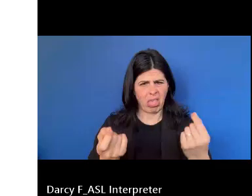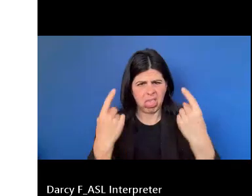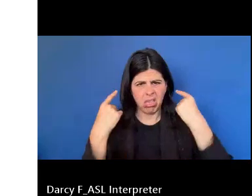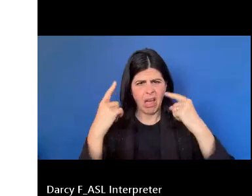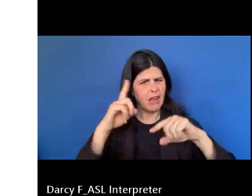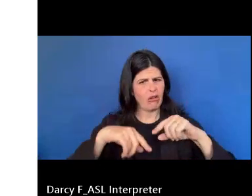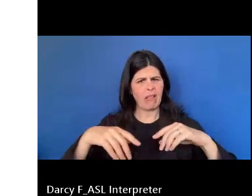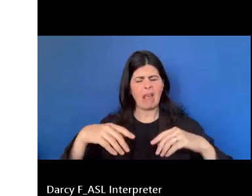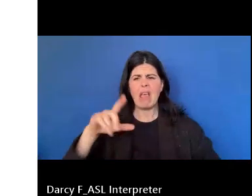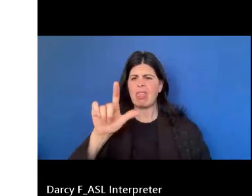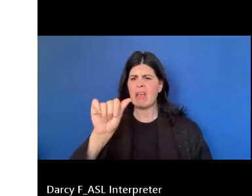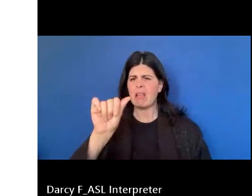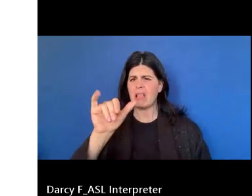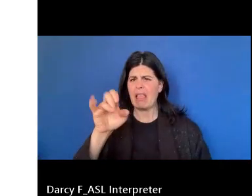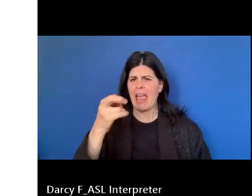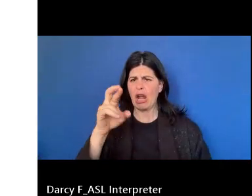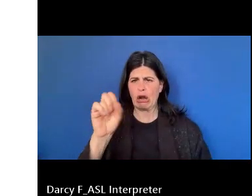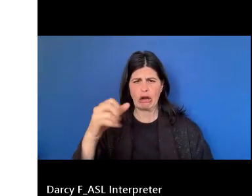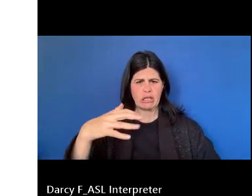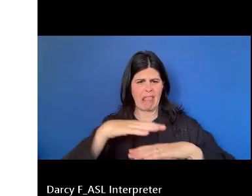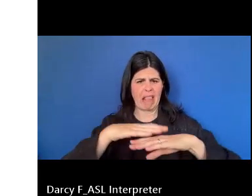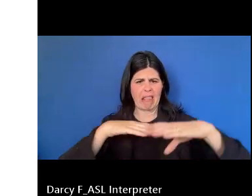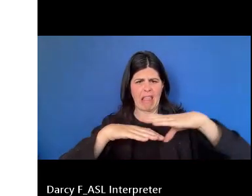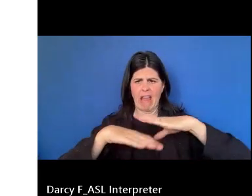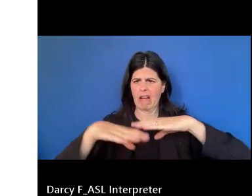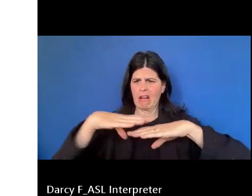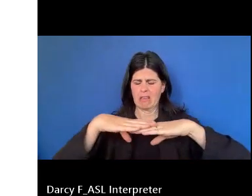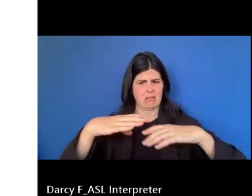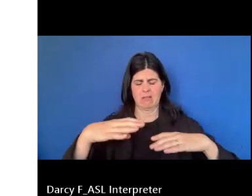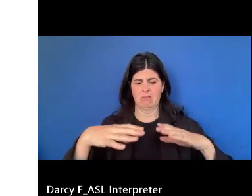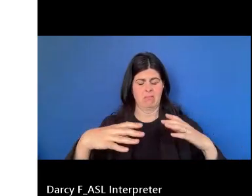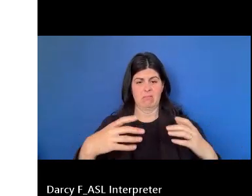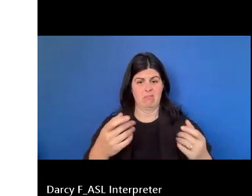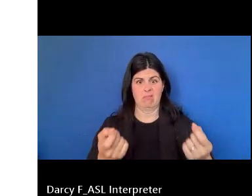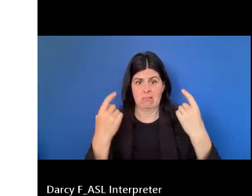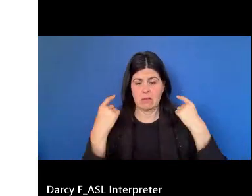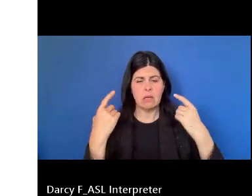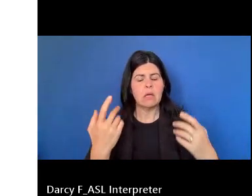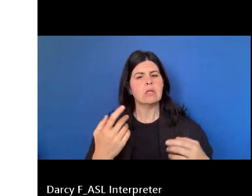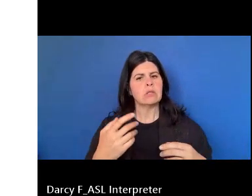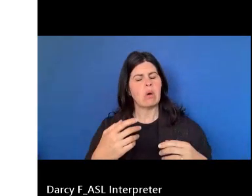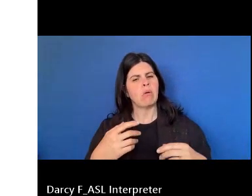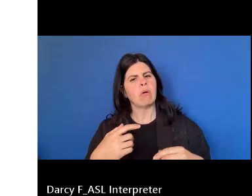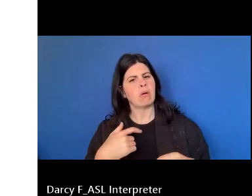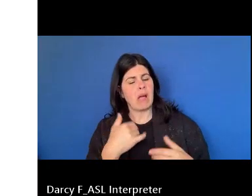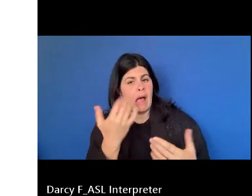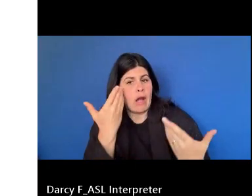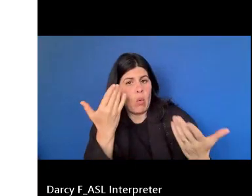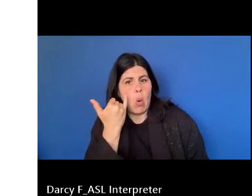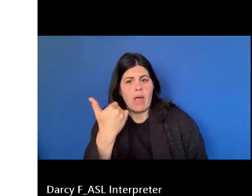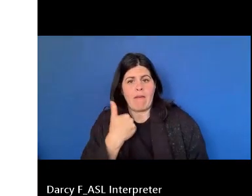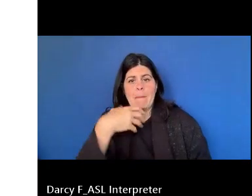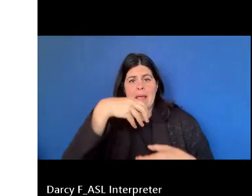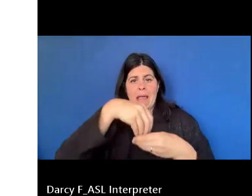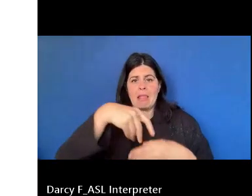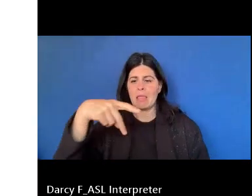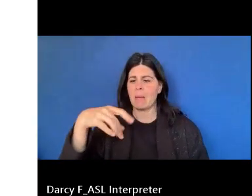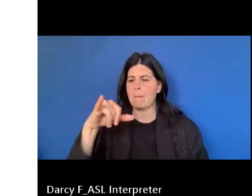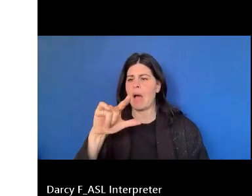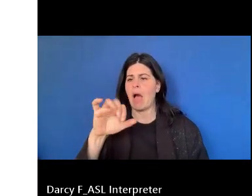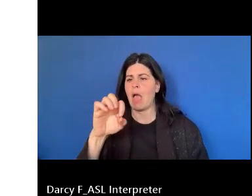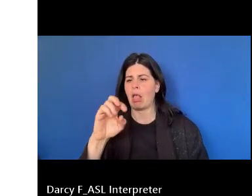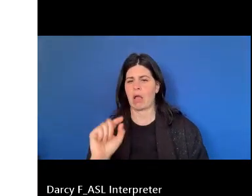see where if we did or didn't fall within these pilot zones. The other thing